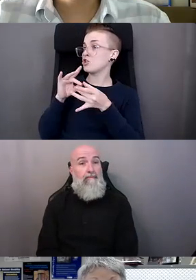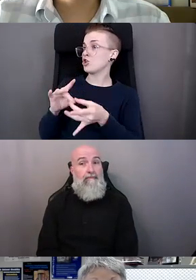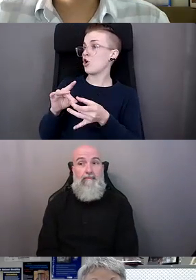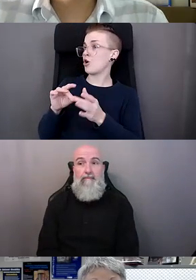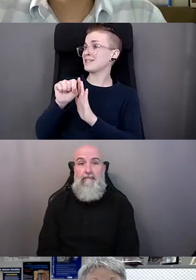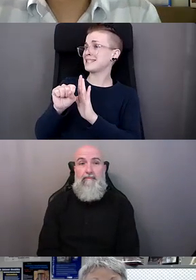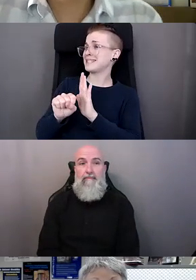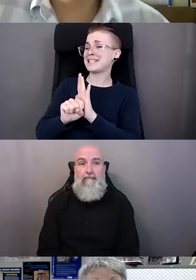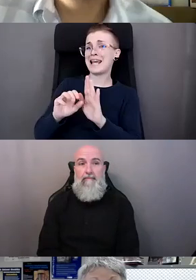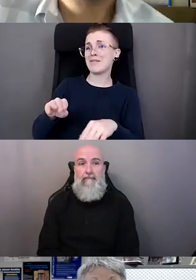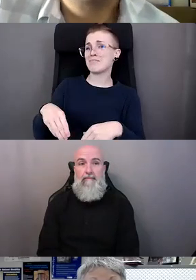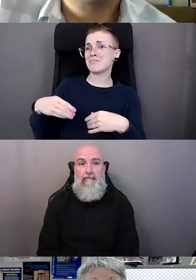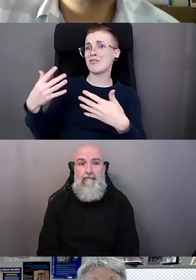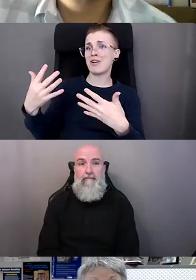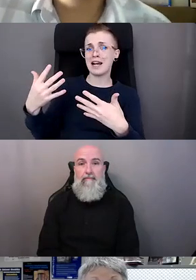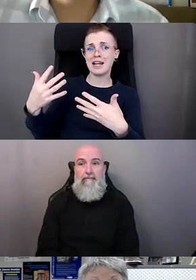not be saying this right,